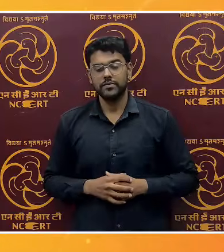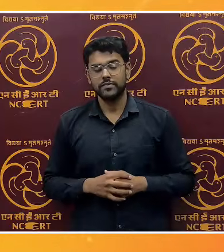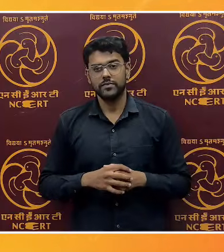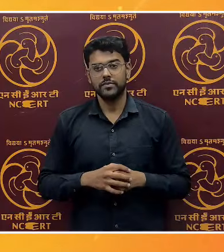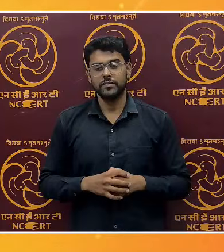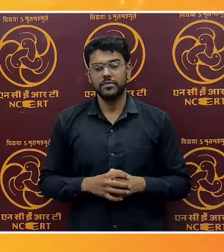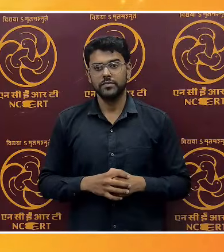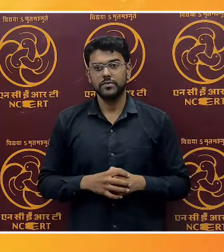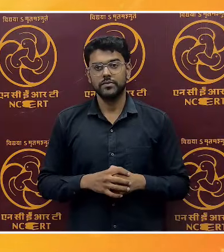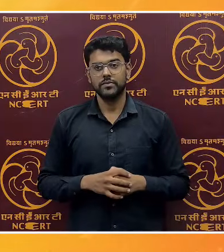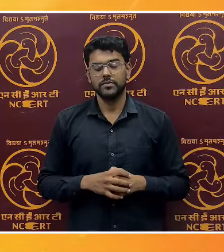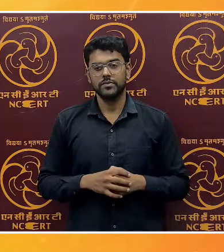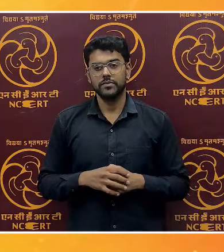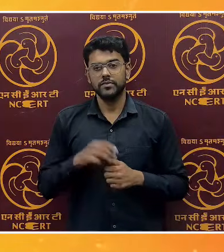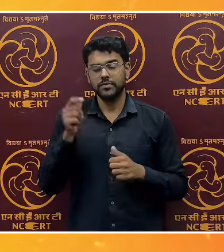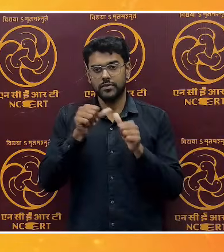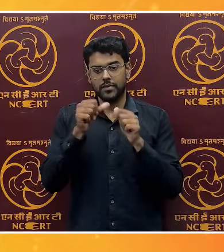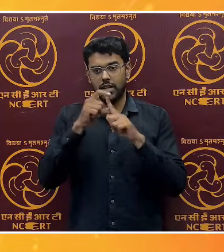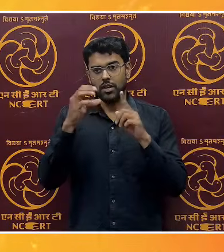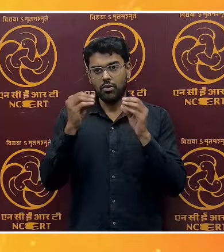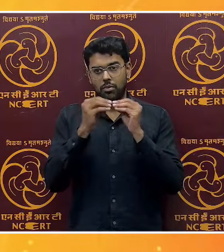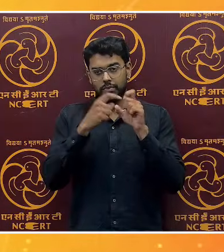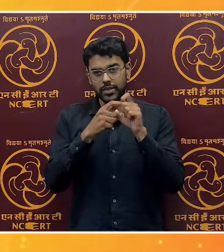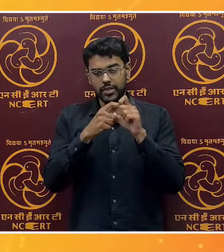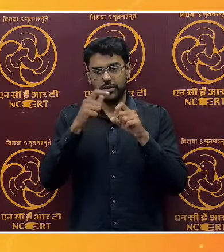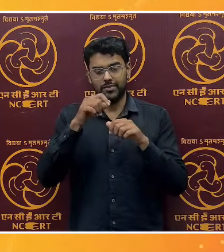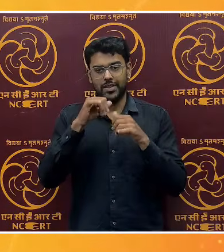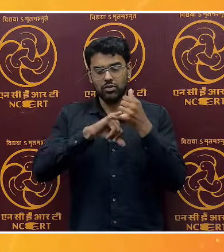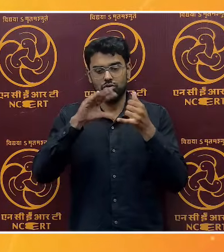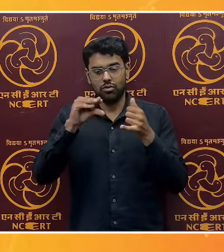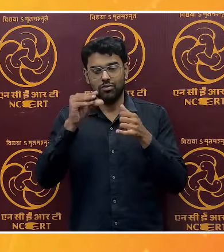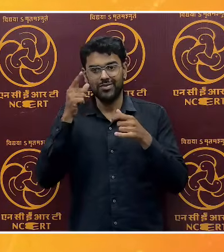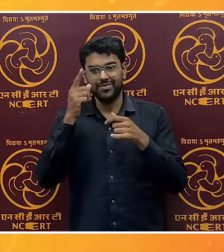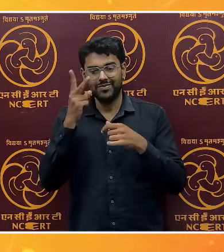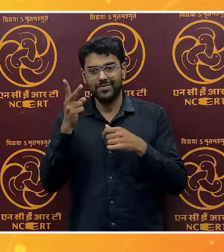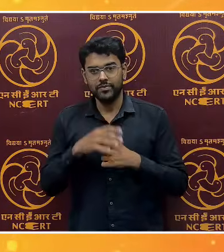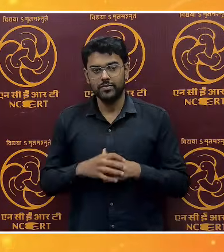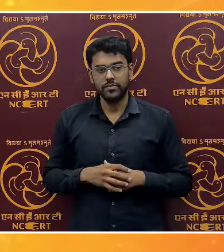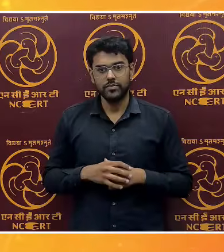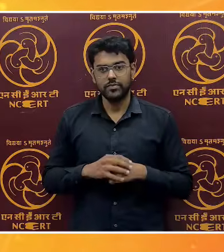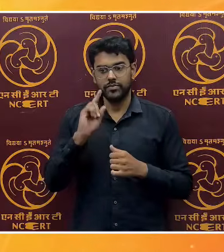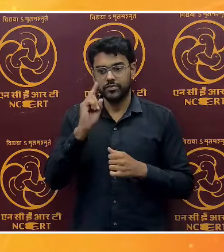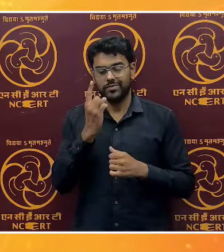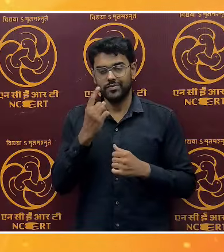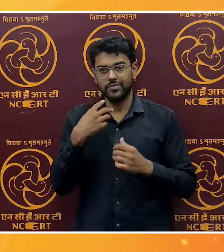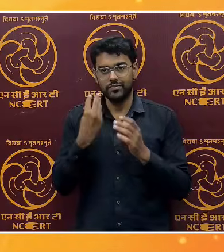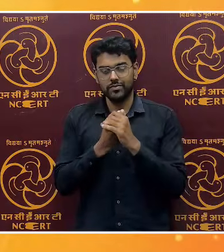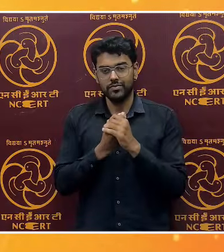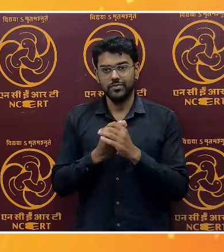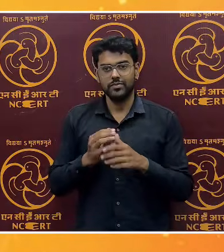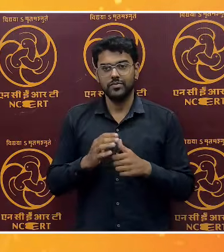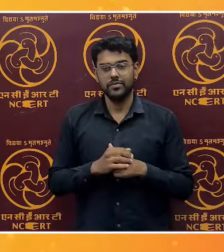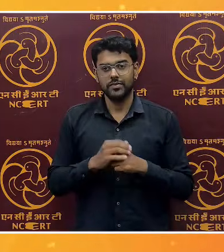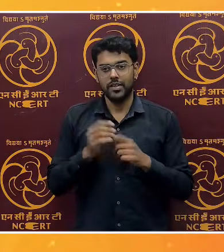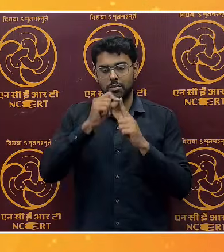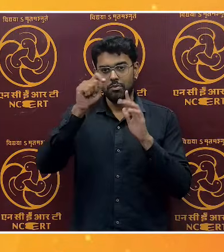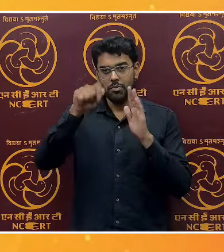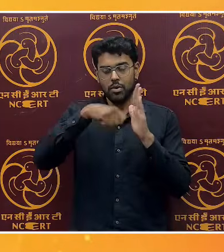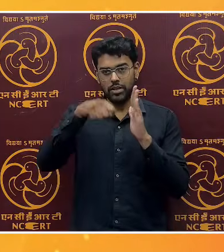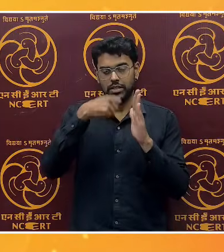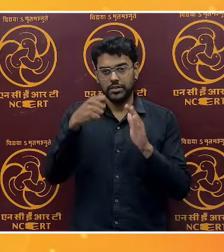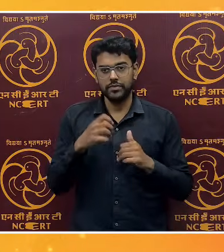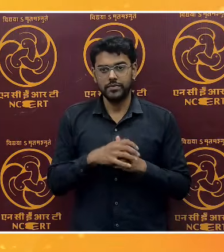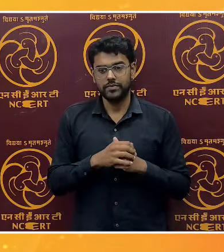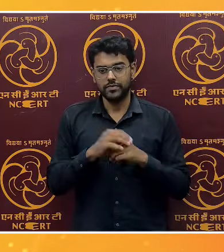this is a Adobe Premiere Pro software. Okay. What we do first, we have to make a project on